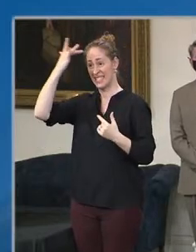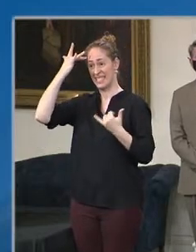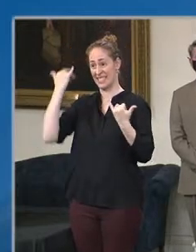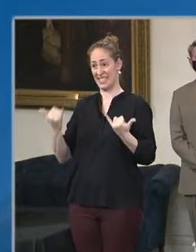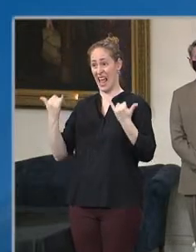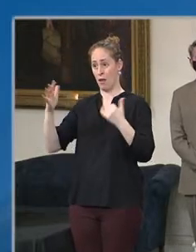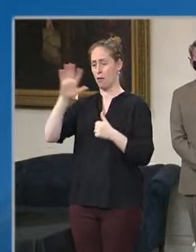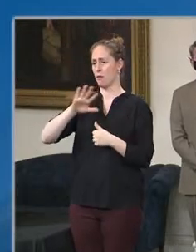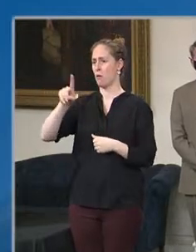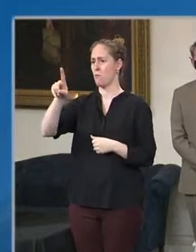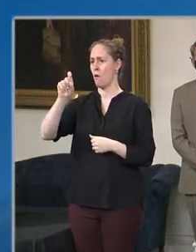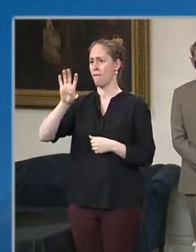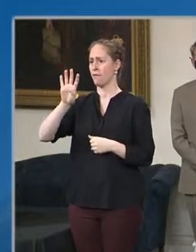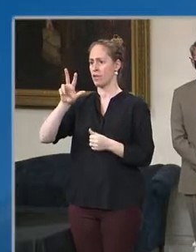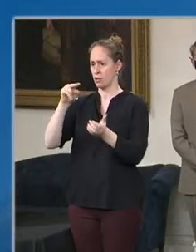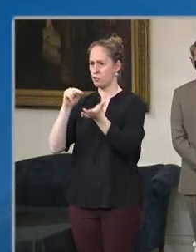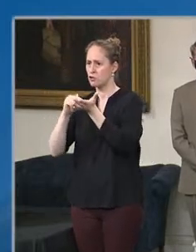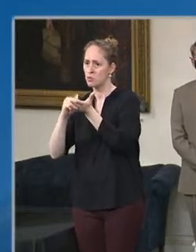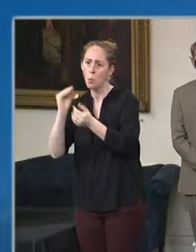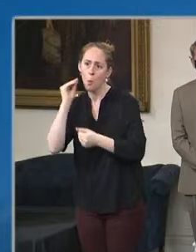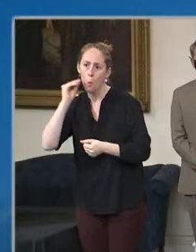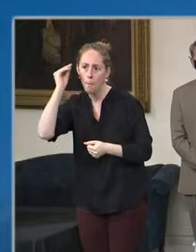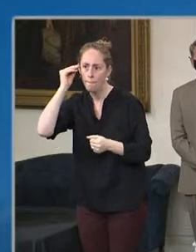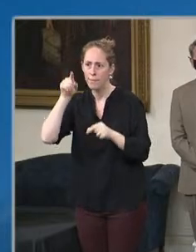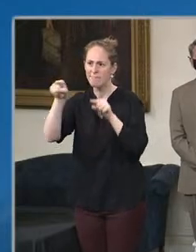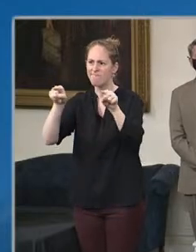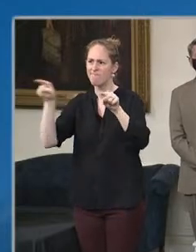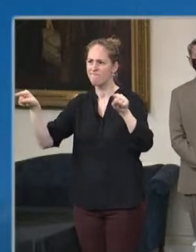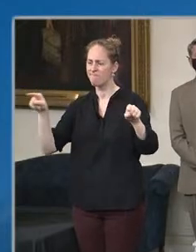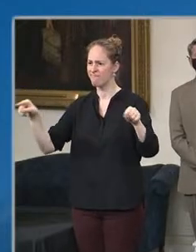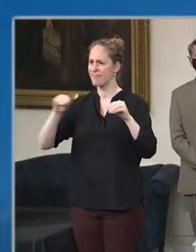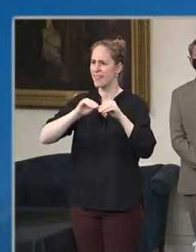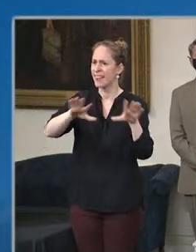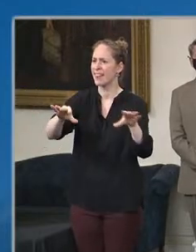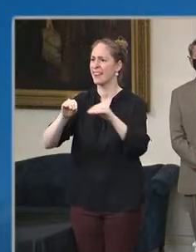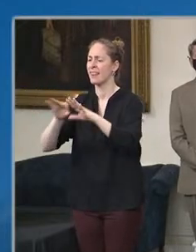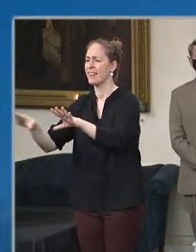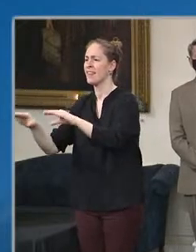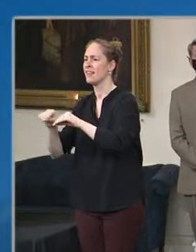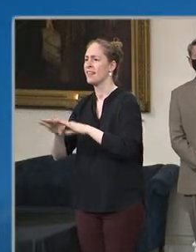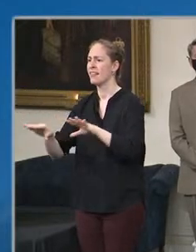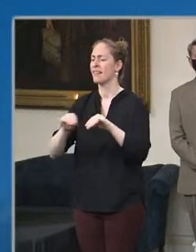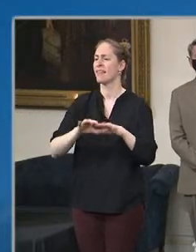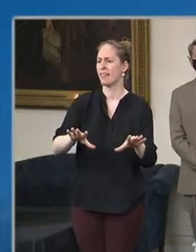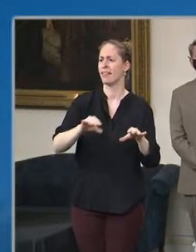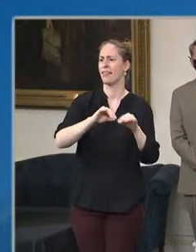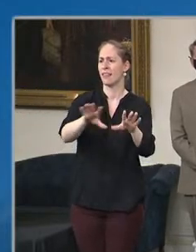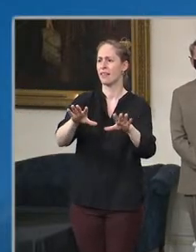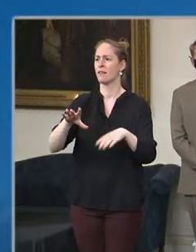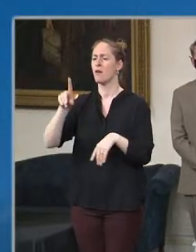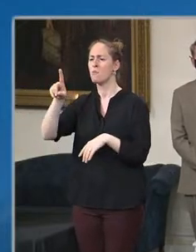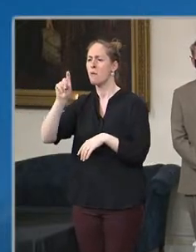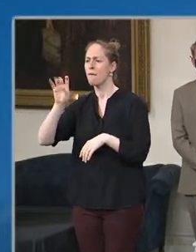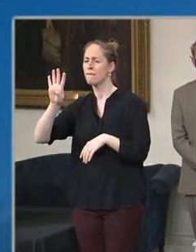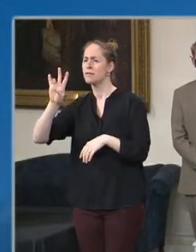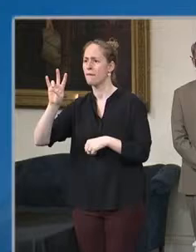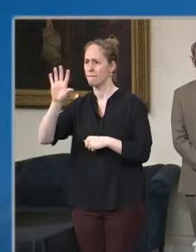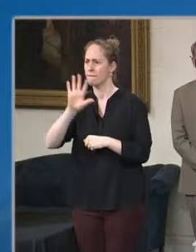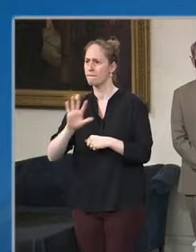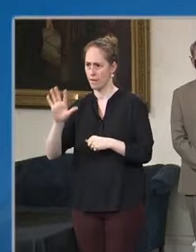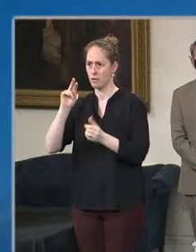and at 137 of our assisted living facilities. Since the beginning of this